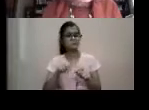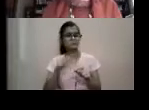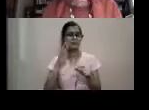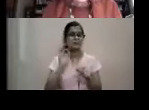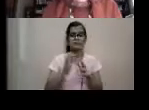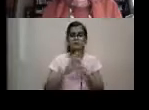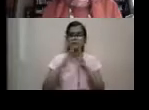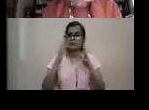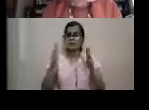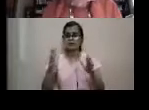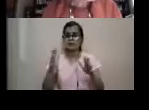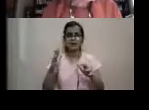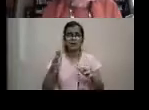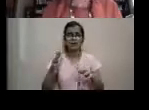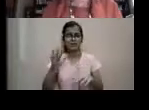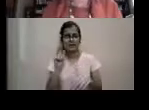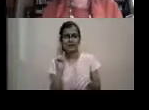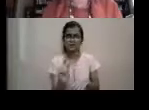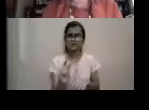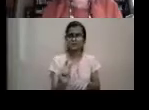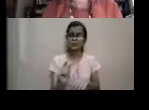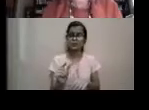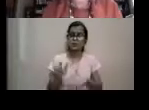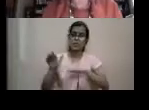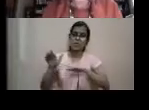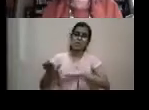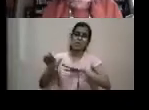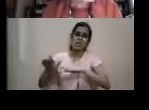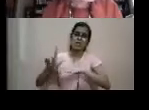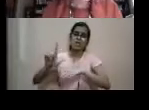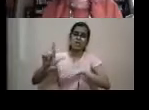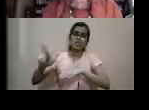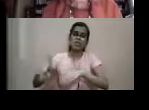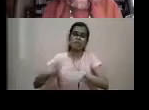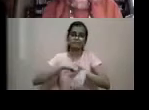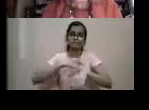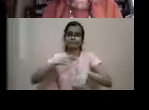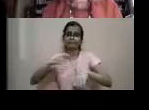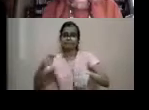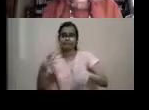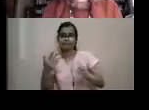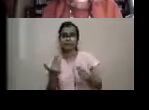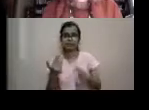the very things that make us more vulnerable.